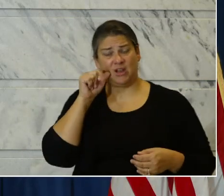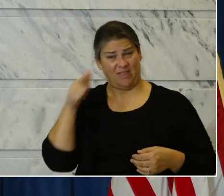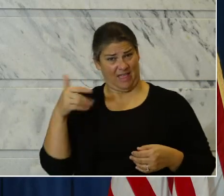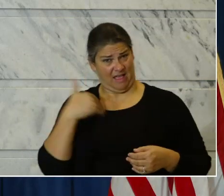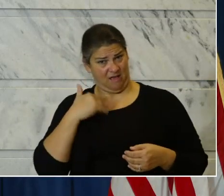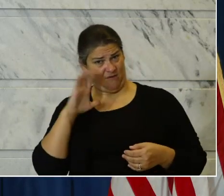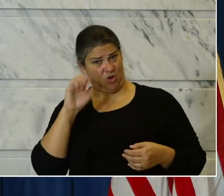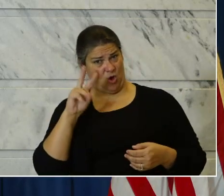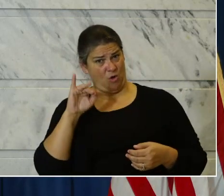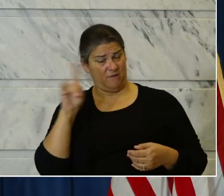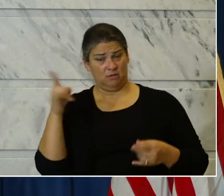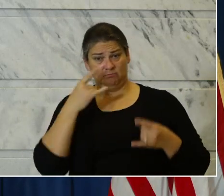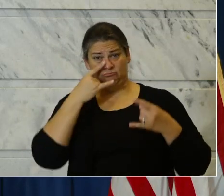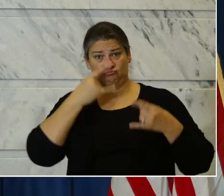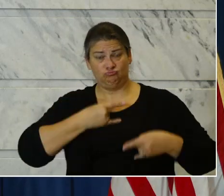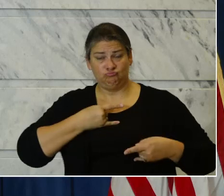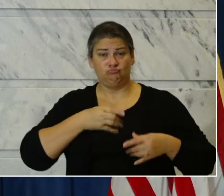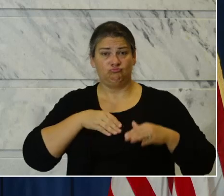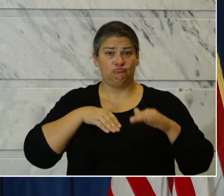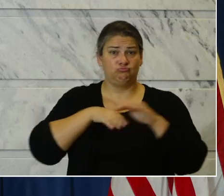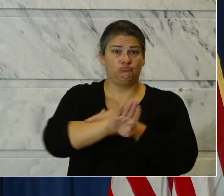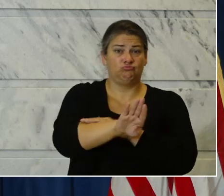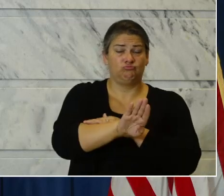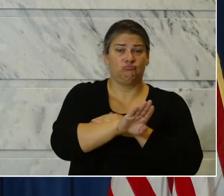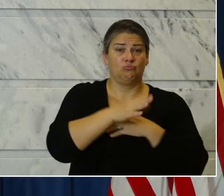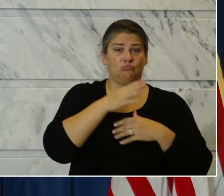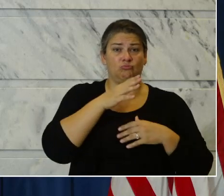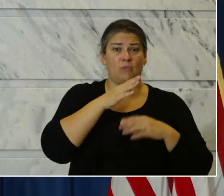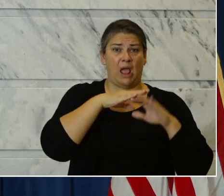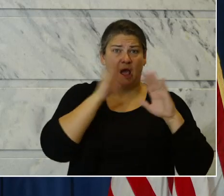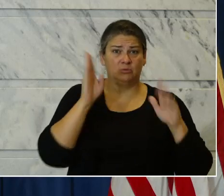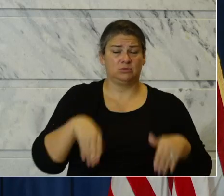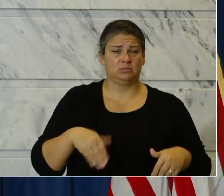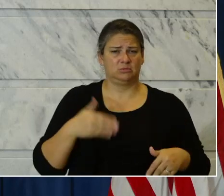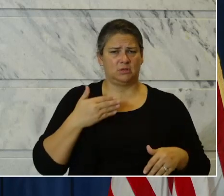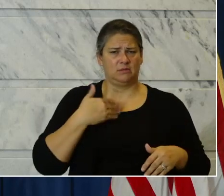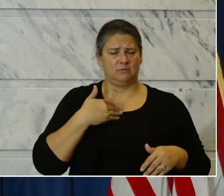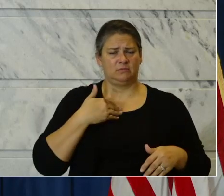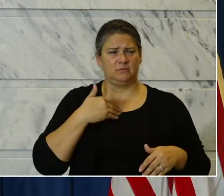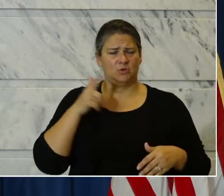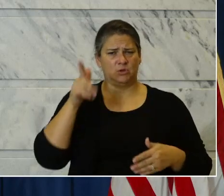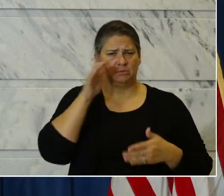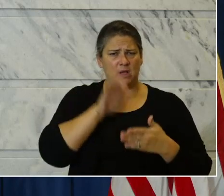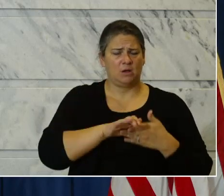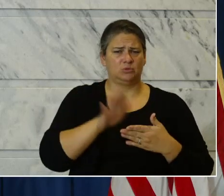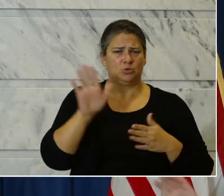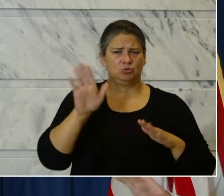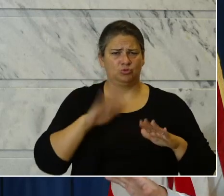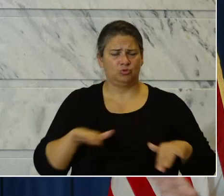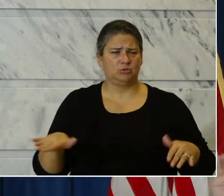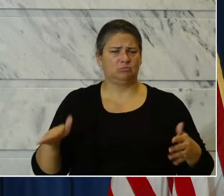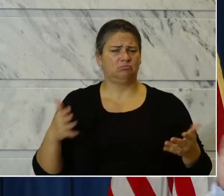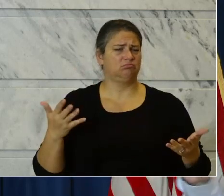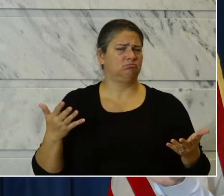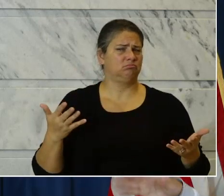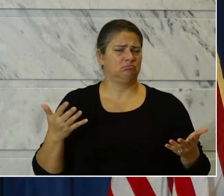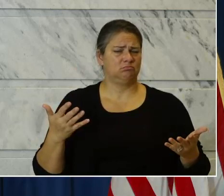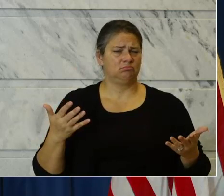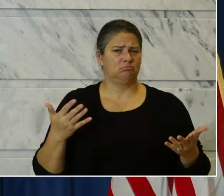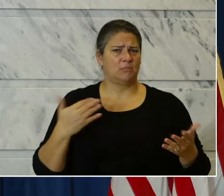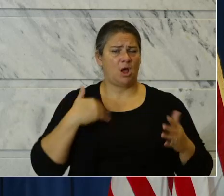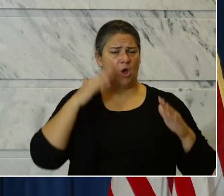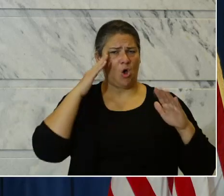then walking into the house with their spouse and kids. Hopefully